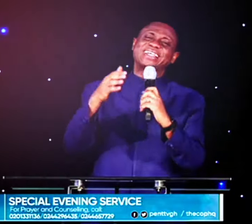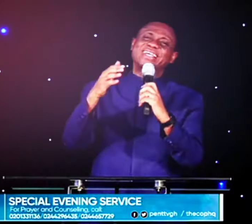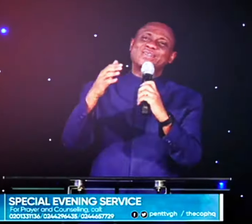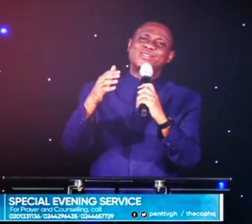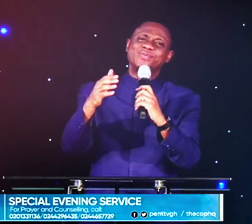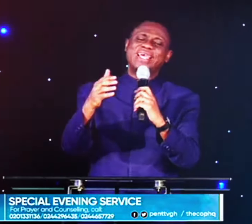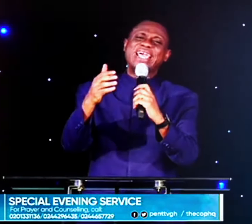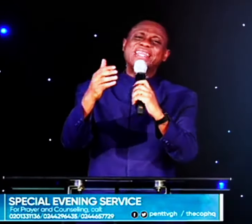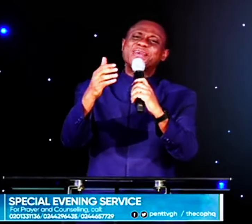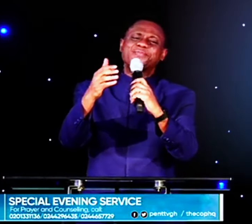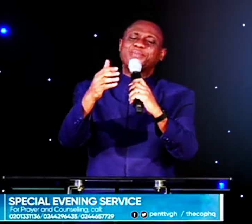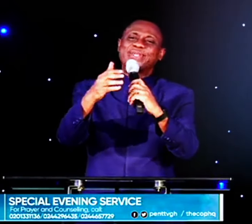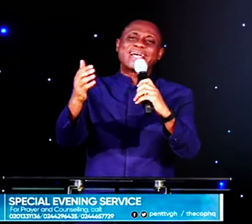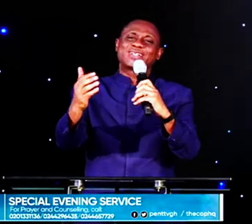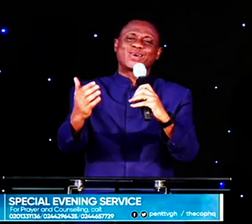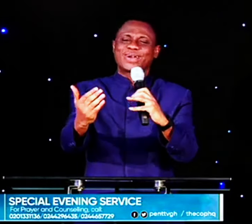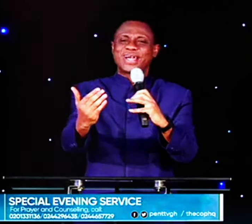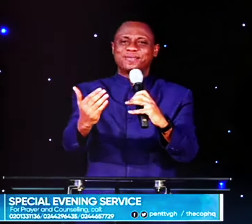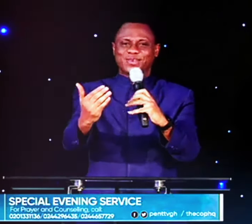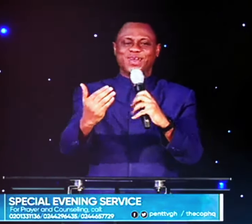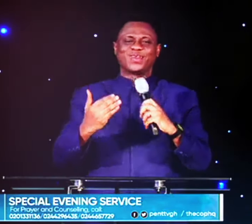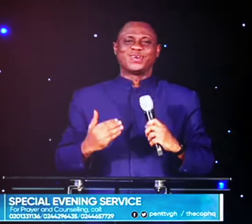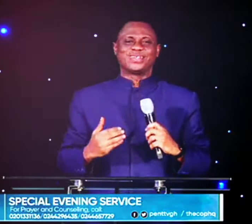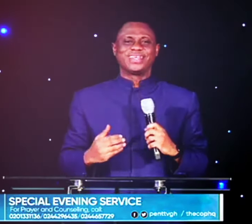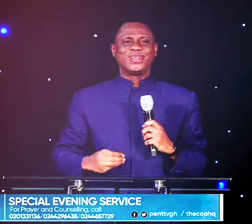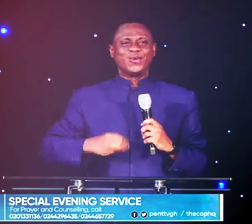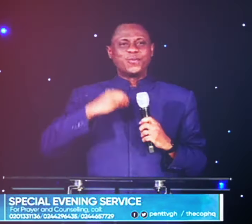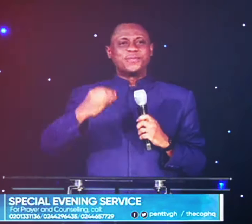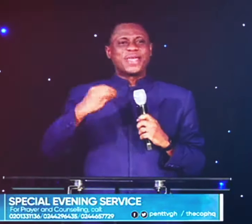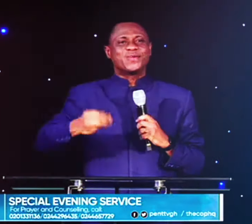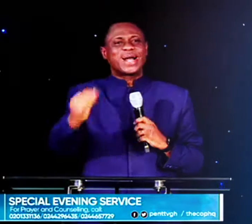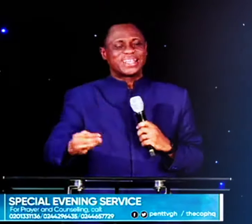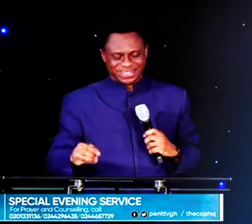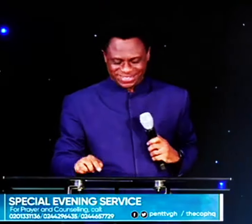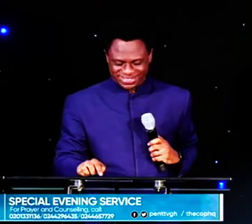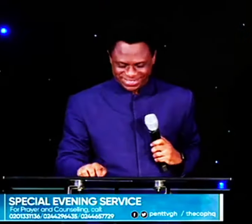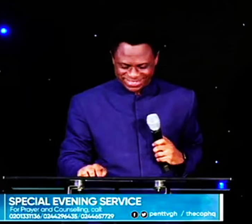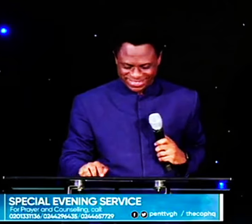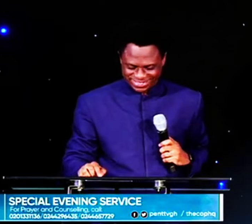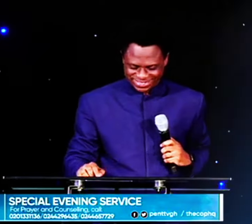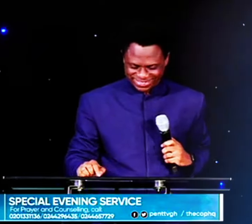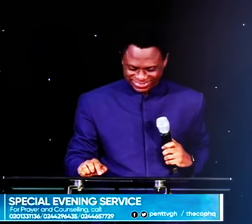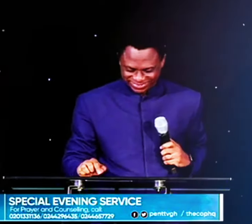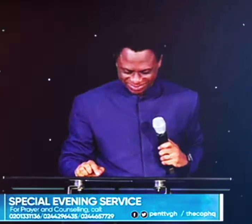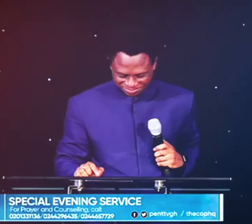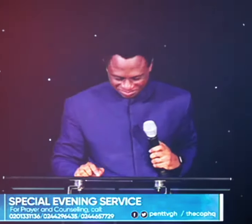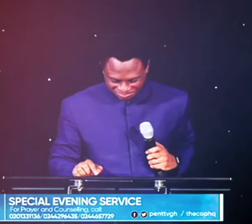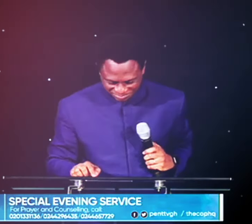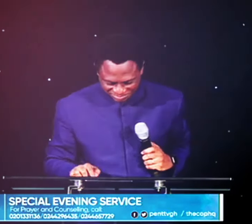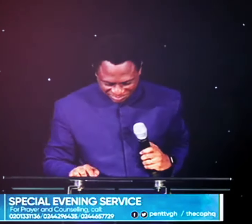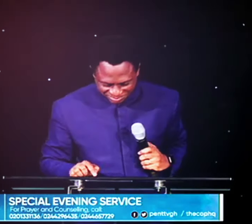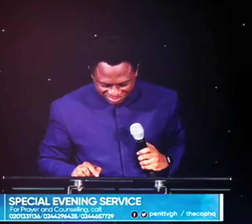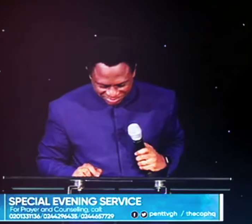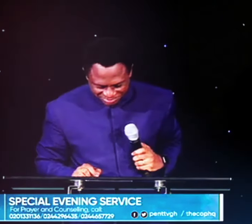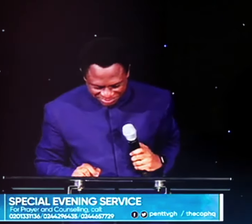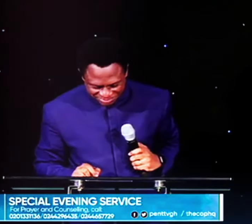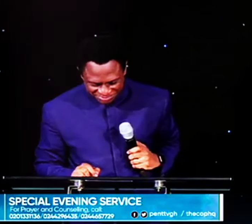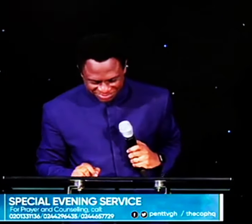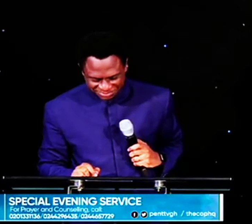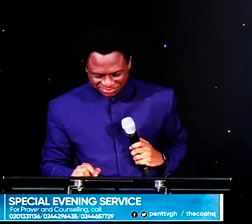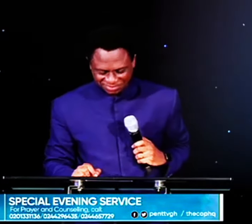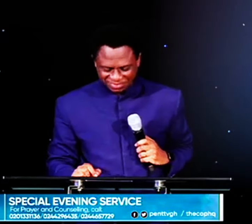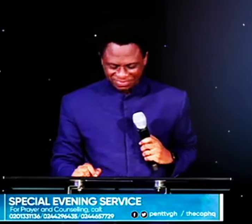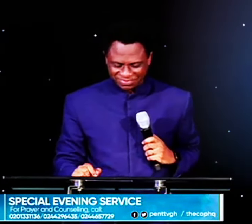when anybody at all comes to the Lord, he will be made wise. Now when the person says sebe onipe biara